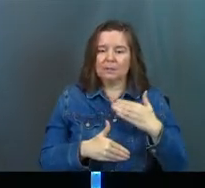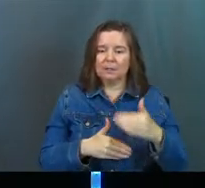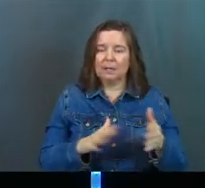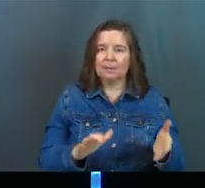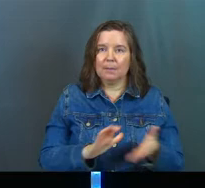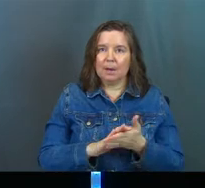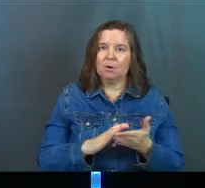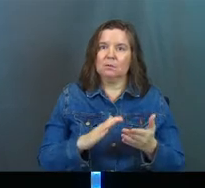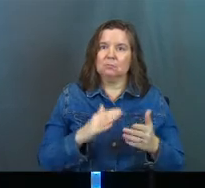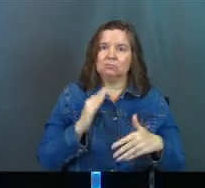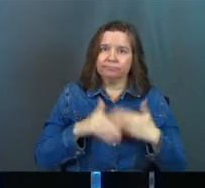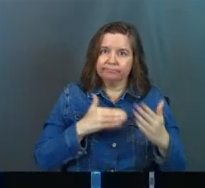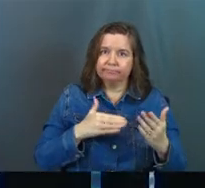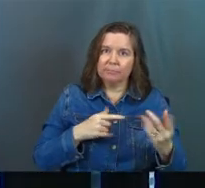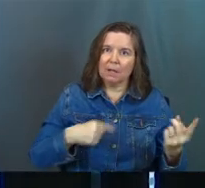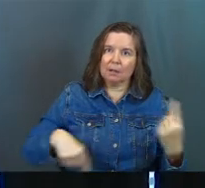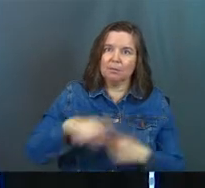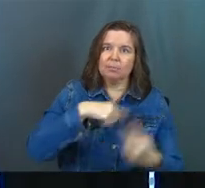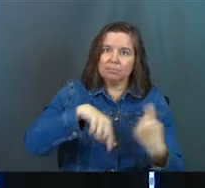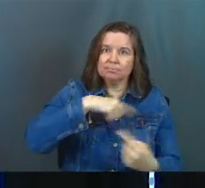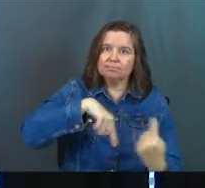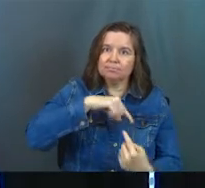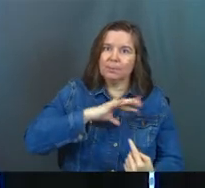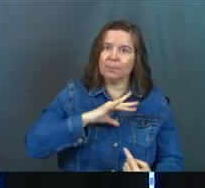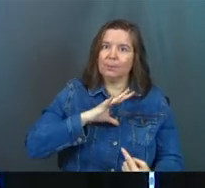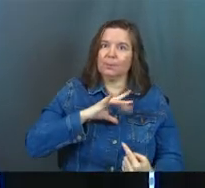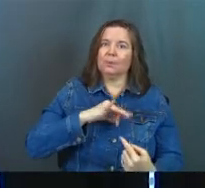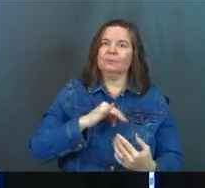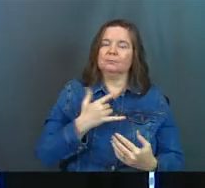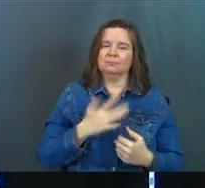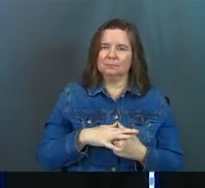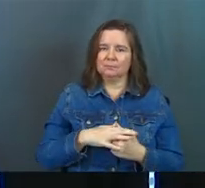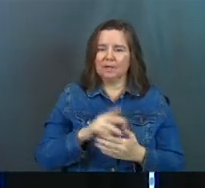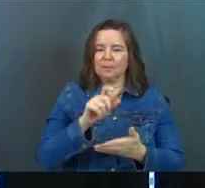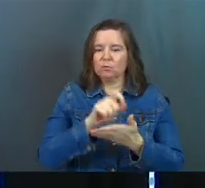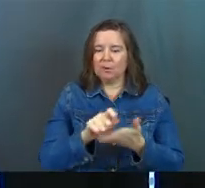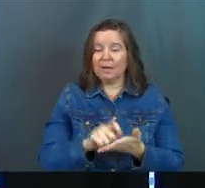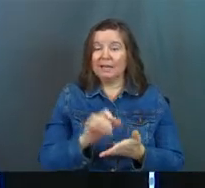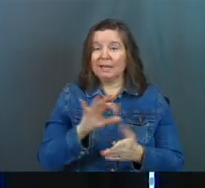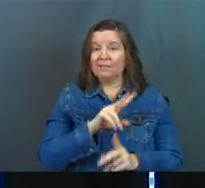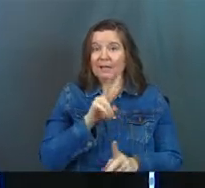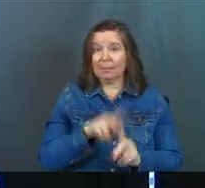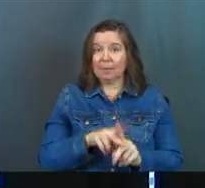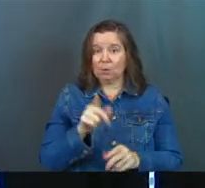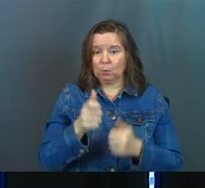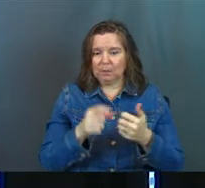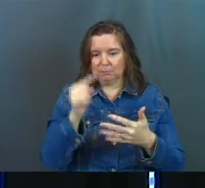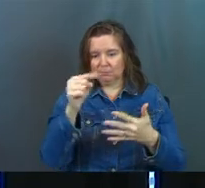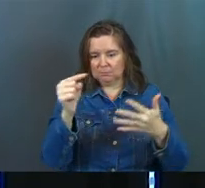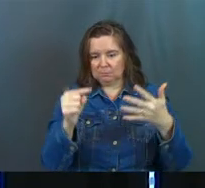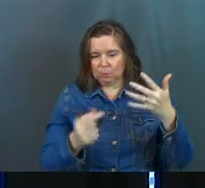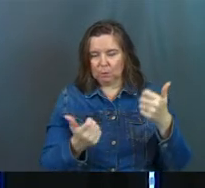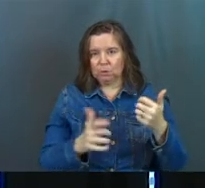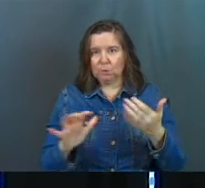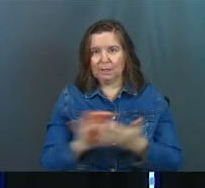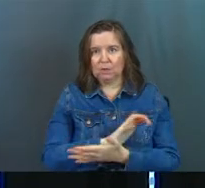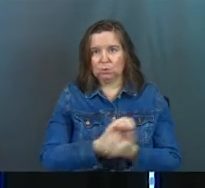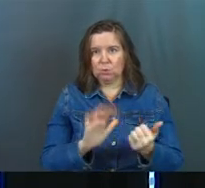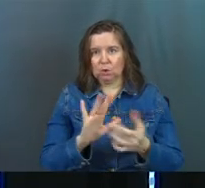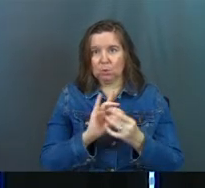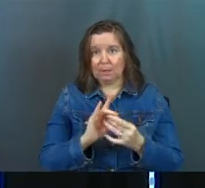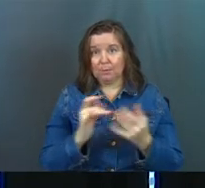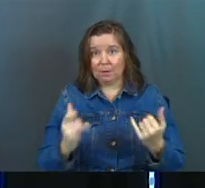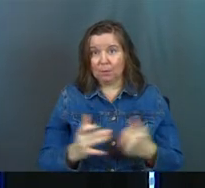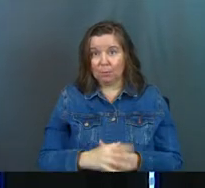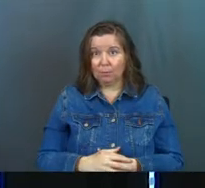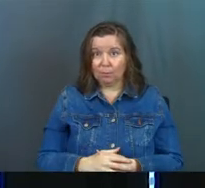the merry-go-round going in our marriage. But write some of those things down if they apply to you. What's ruining your relationship